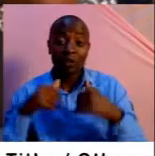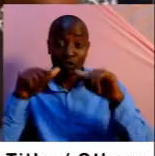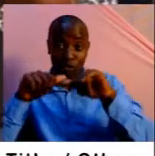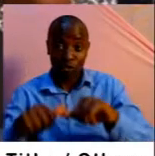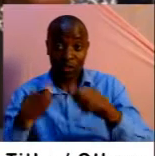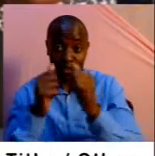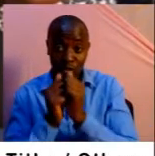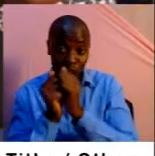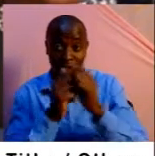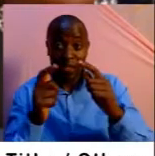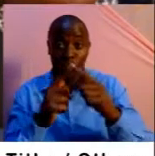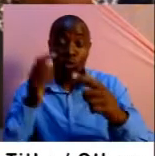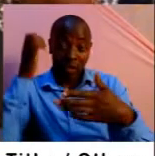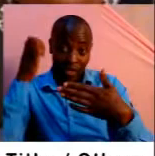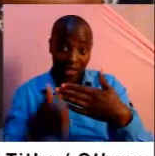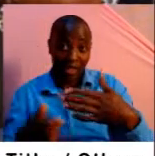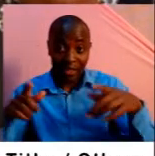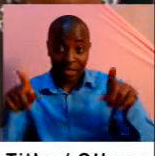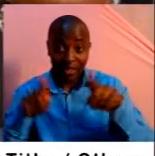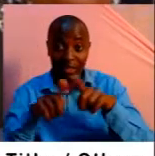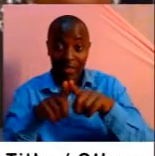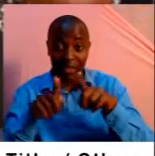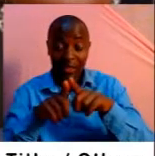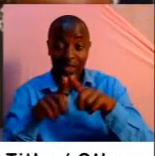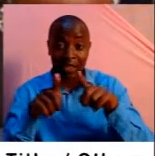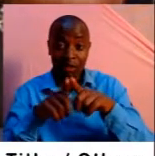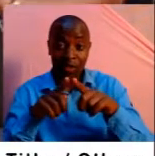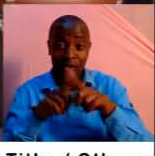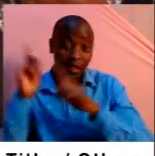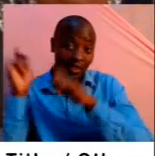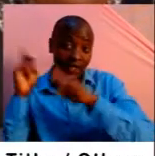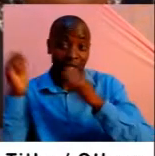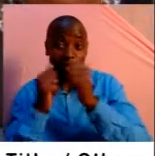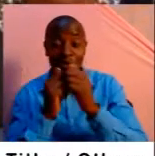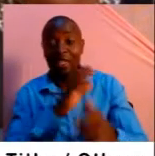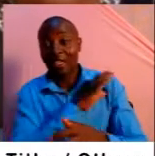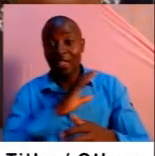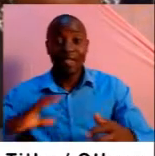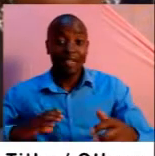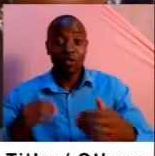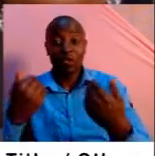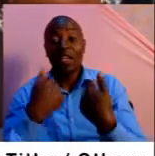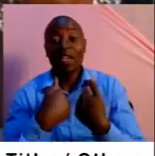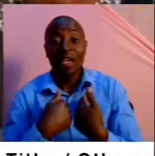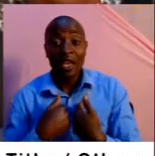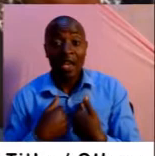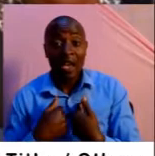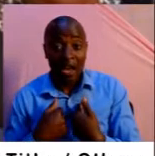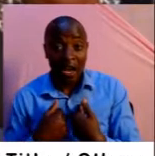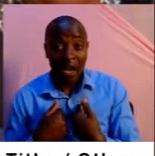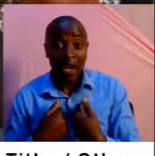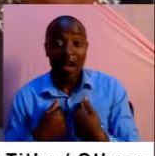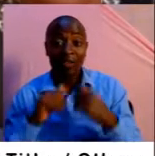person to the end. Similarly, in our walk with Christ, we have made a commitment